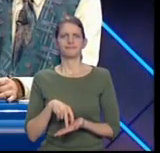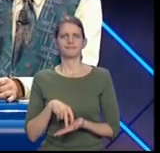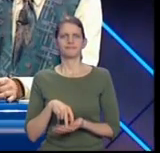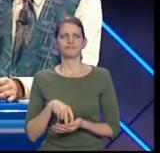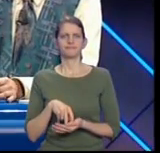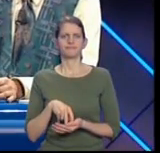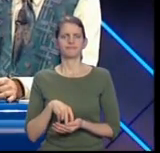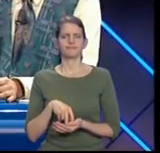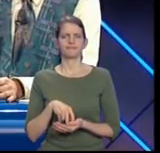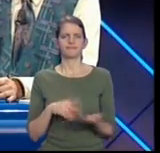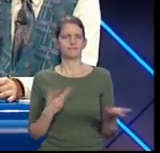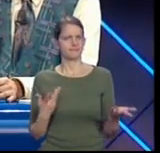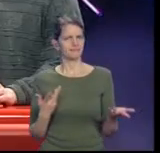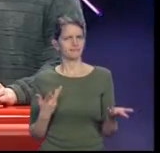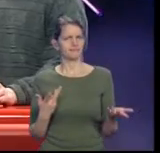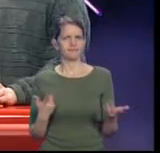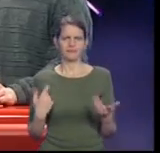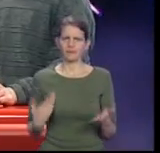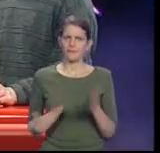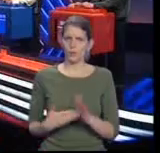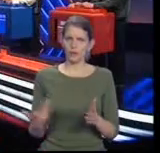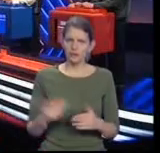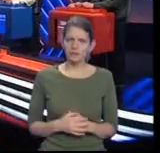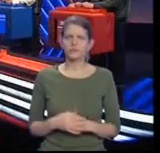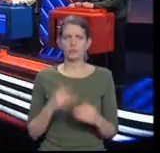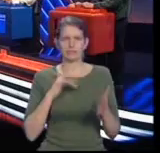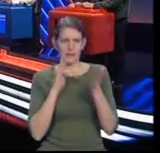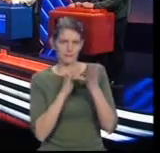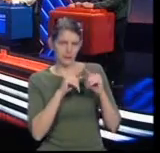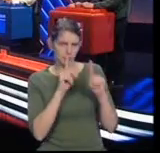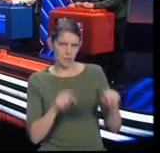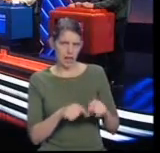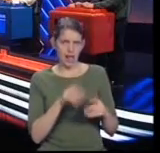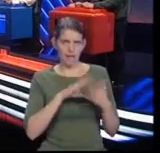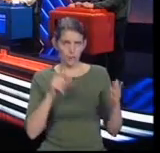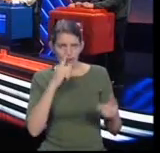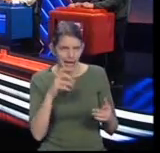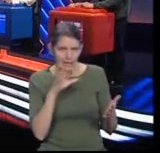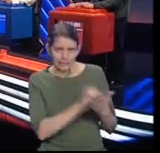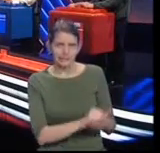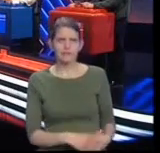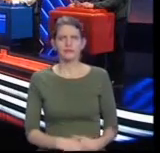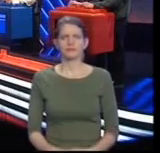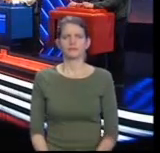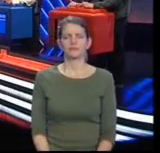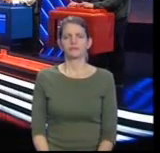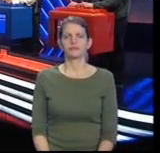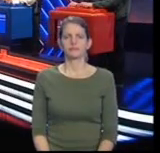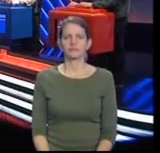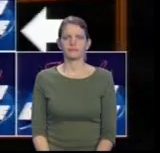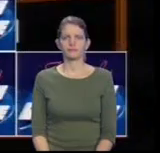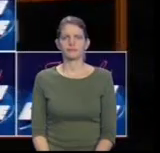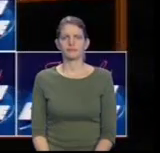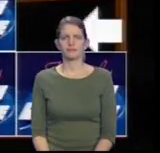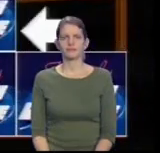you. Just to see me. That'll do it. All right, Susan and Ben, got the bonus here. You want the middle square if you can get it? No, middle top, that could